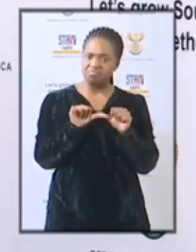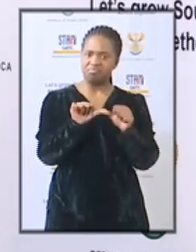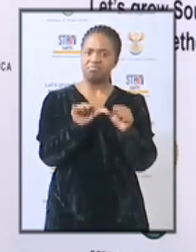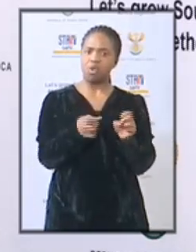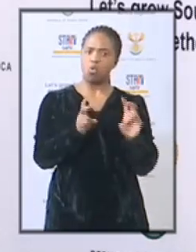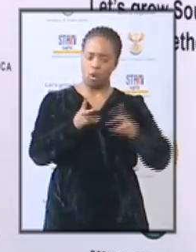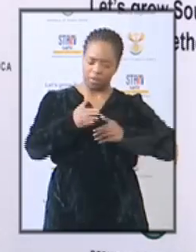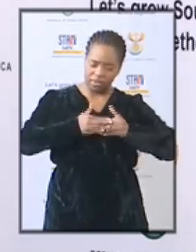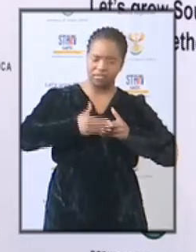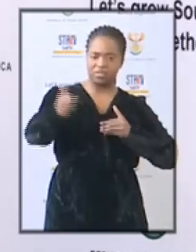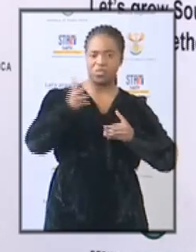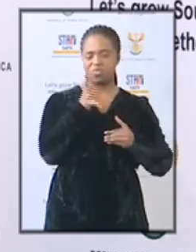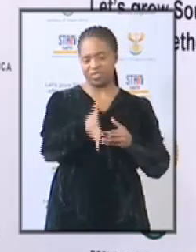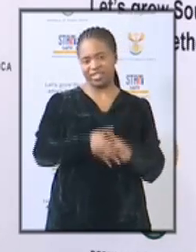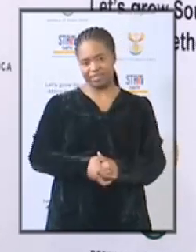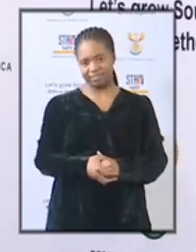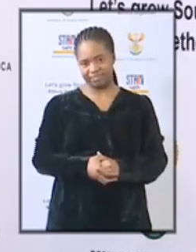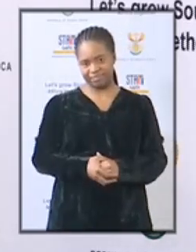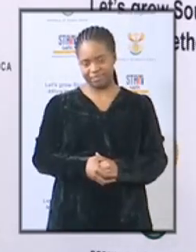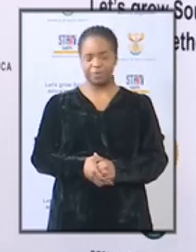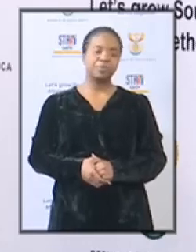becoming and living with a new normal.